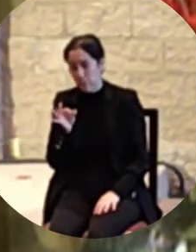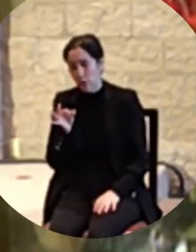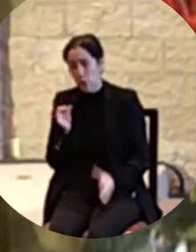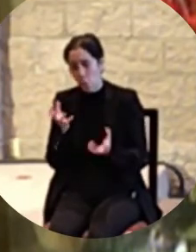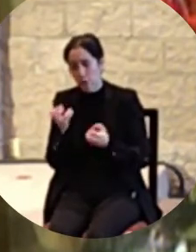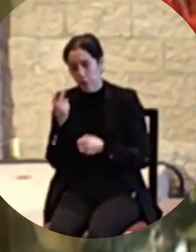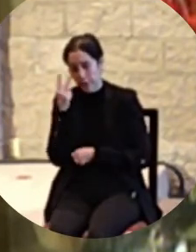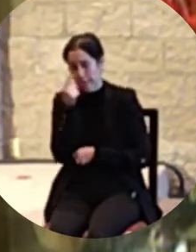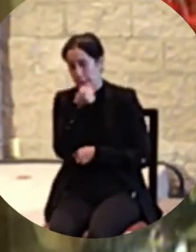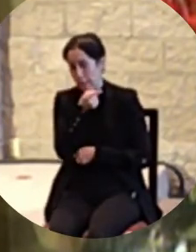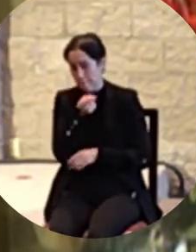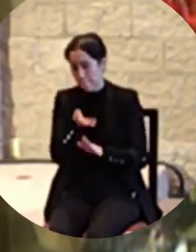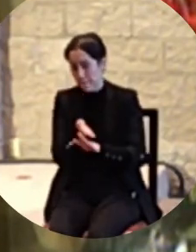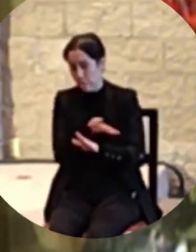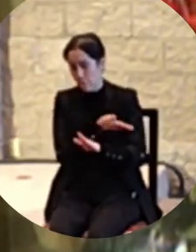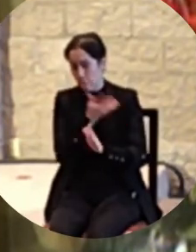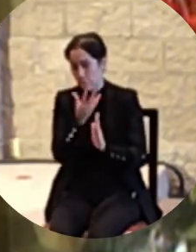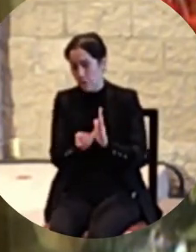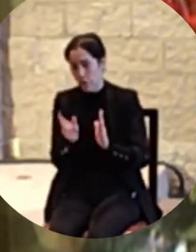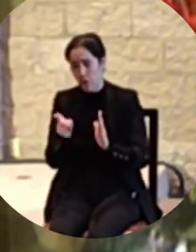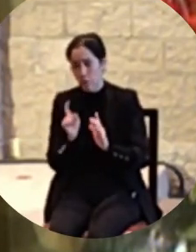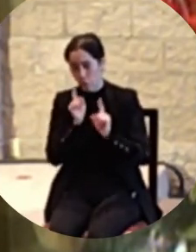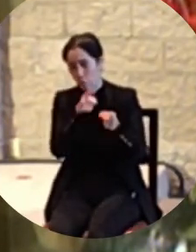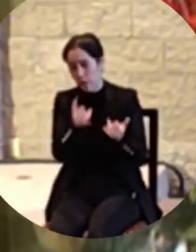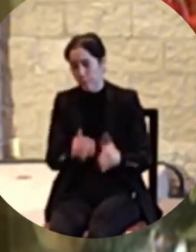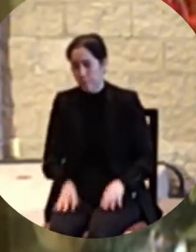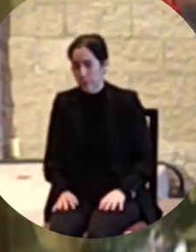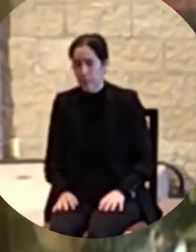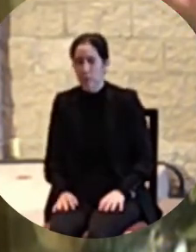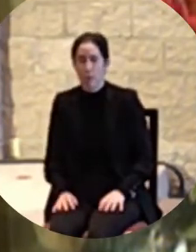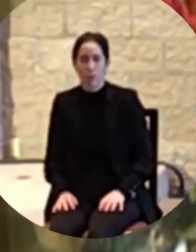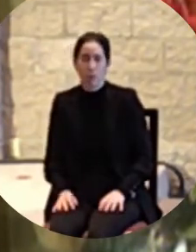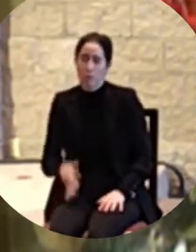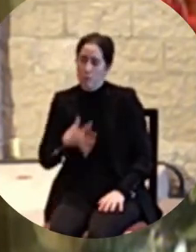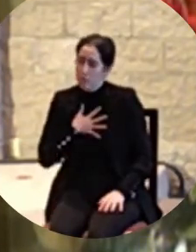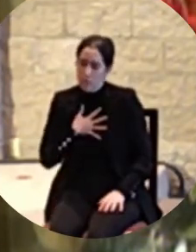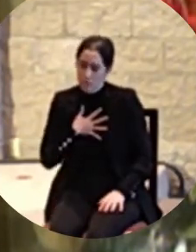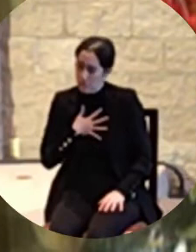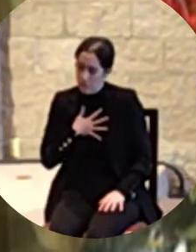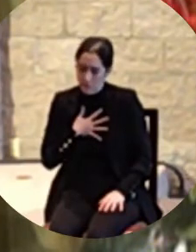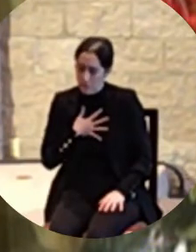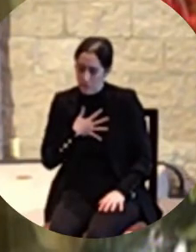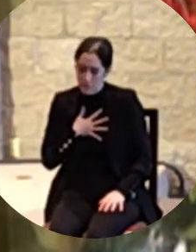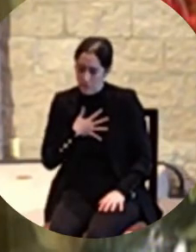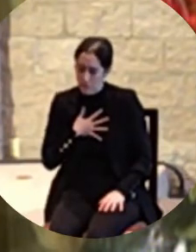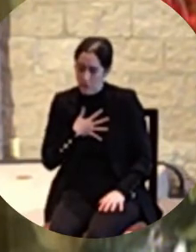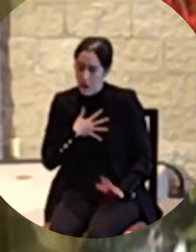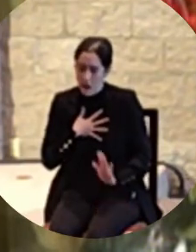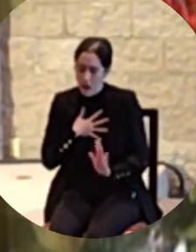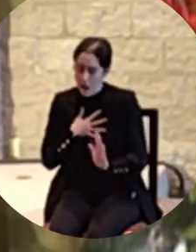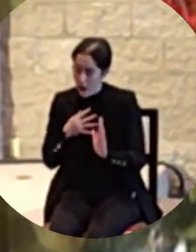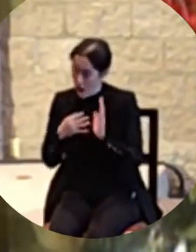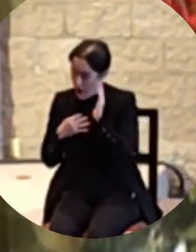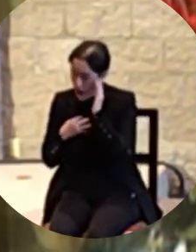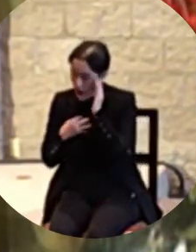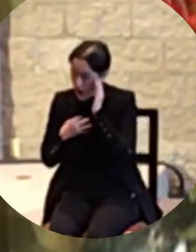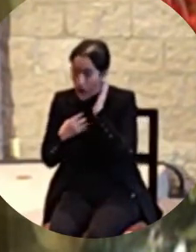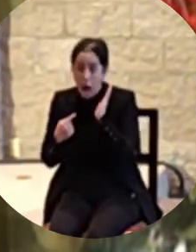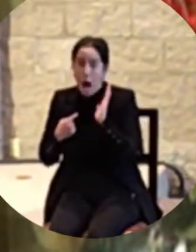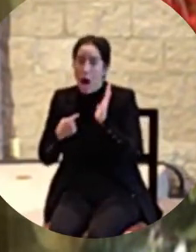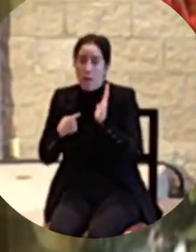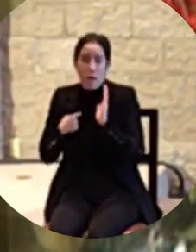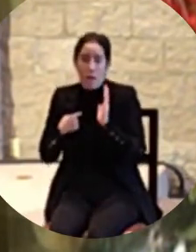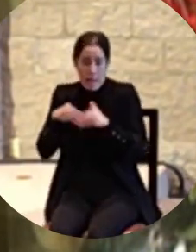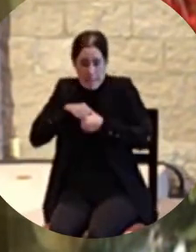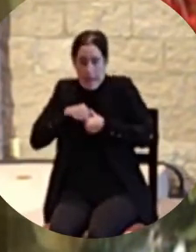Oh, my God. Oh, my God. I said, said to myself, I was in denial.